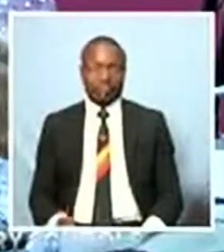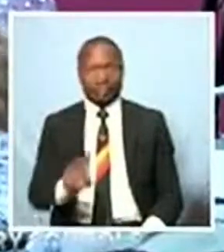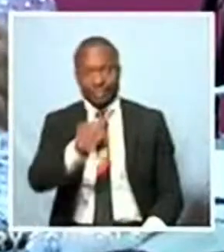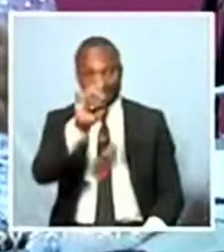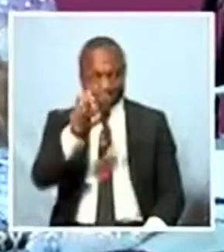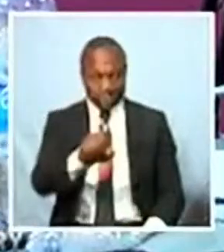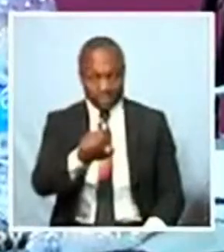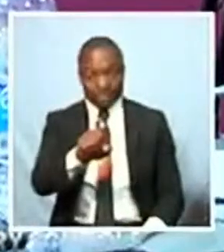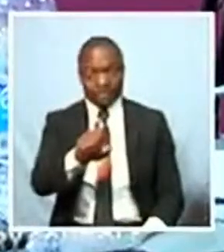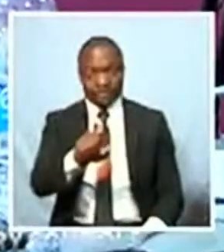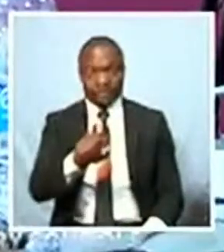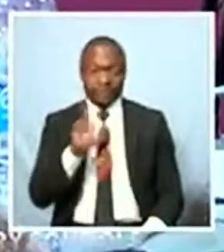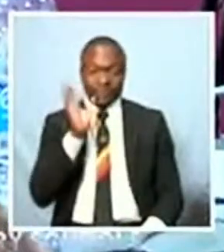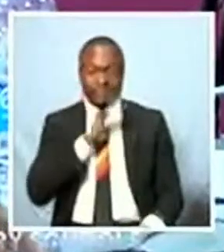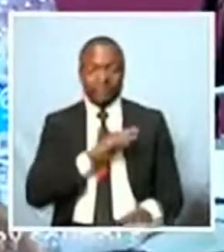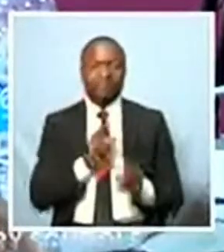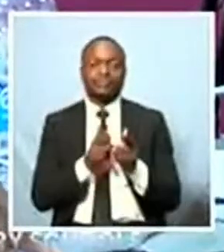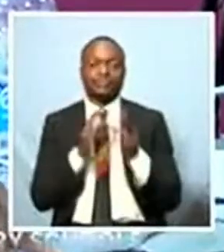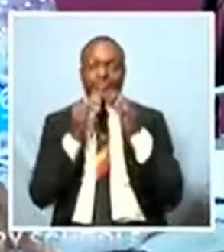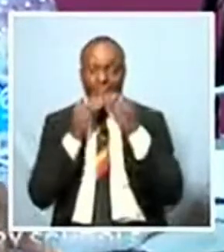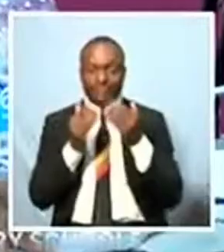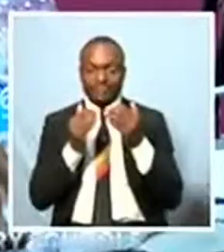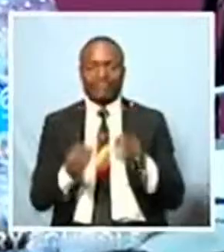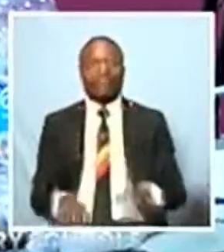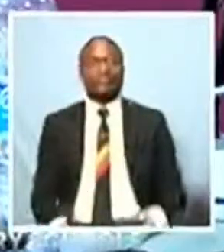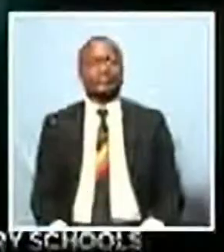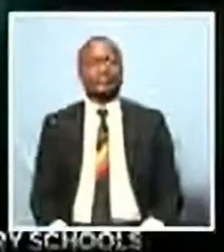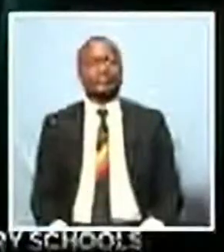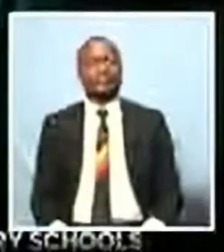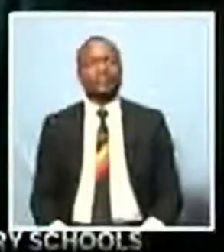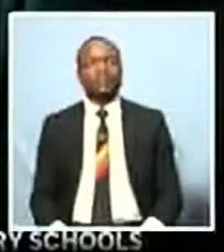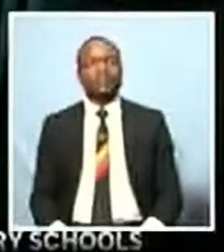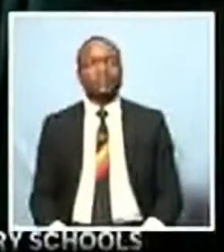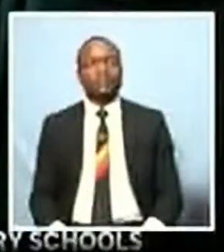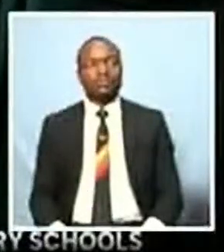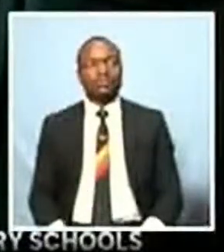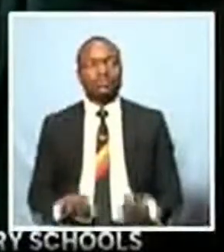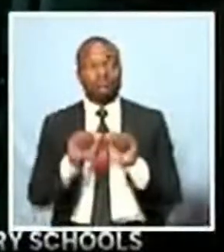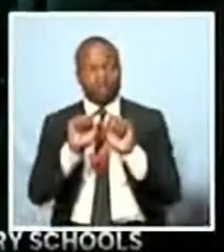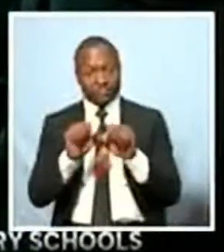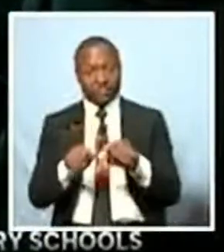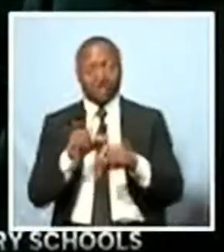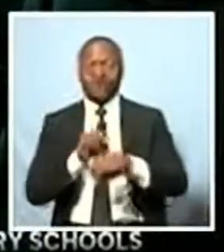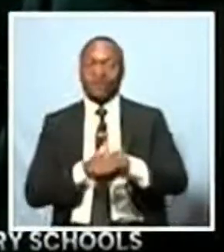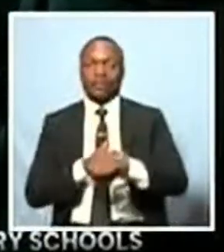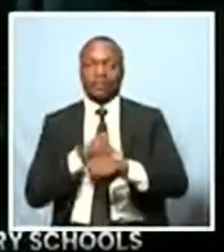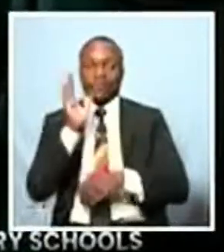has been covered, Chair. Thank you very much. Thank you. I think briefly, we have run out